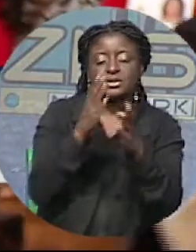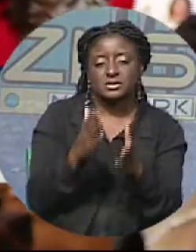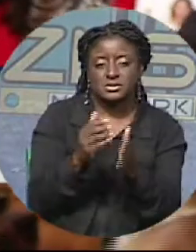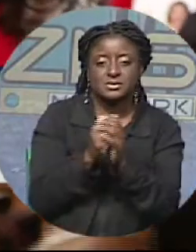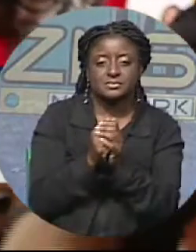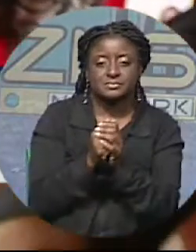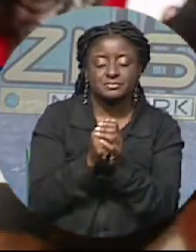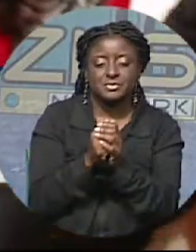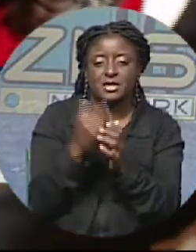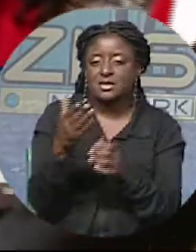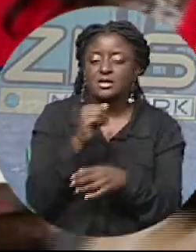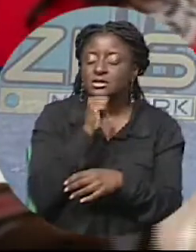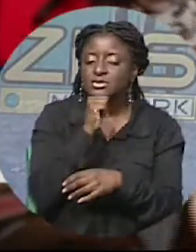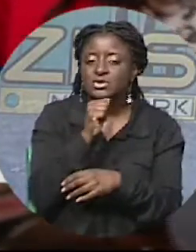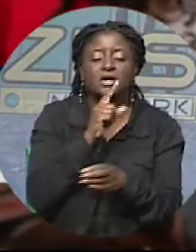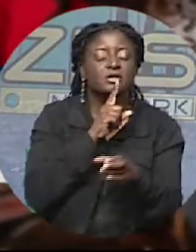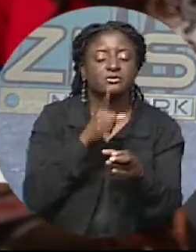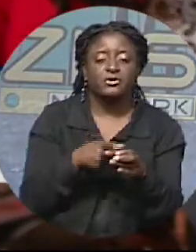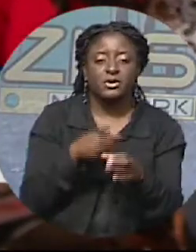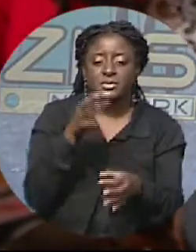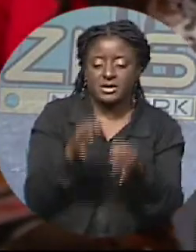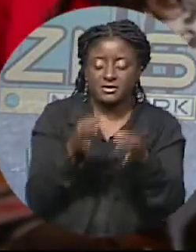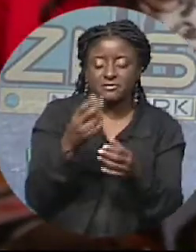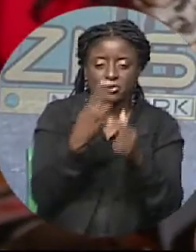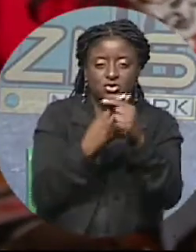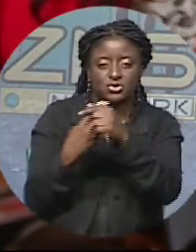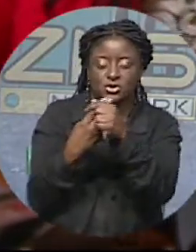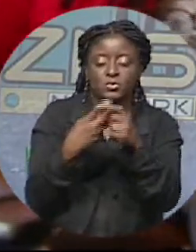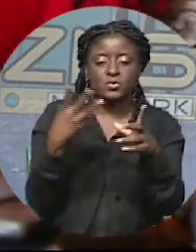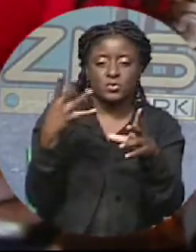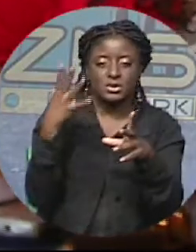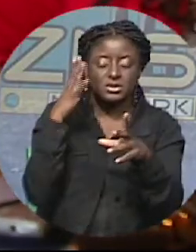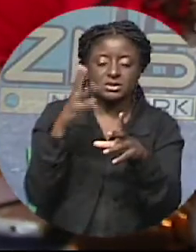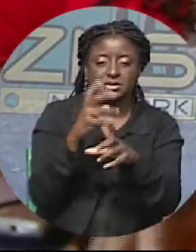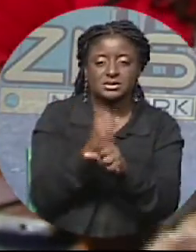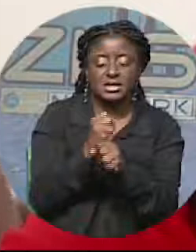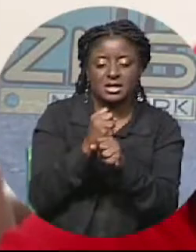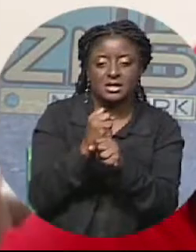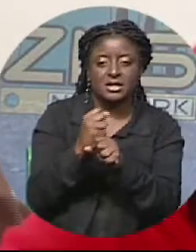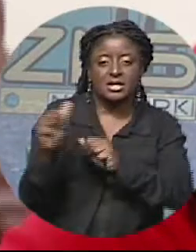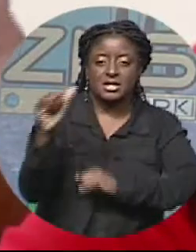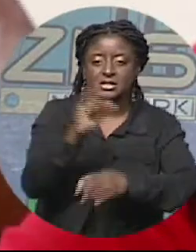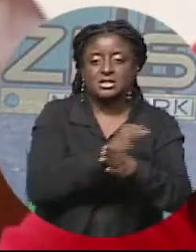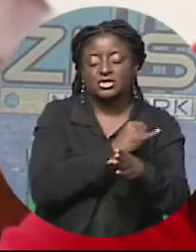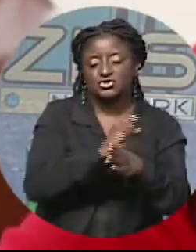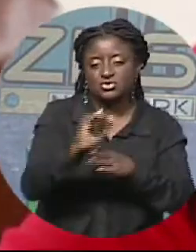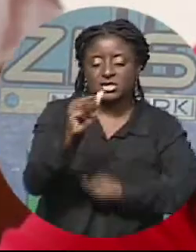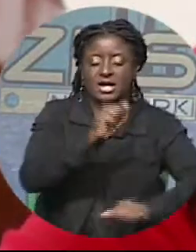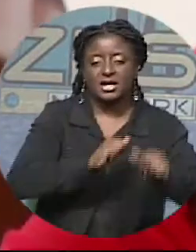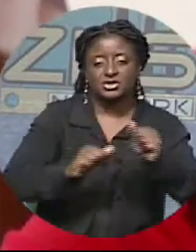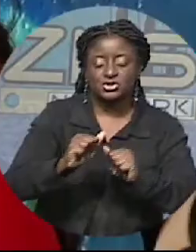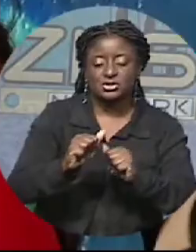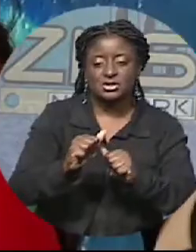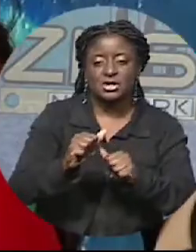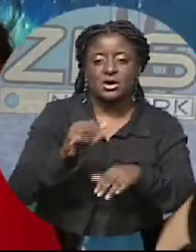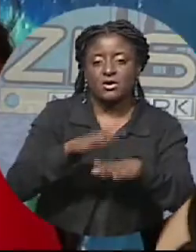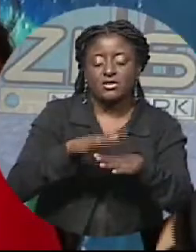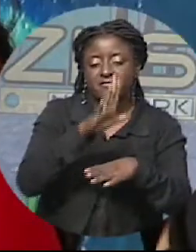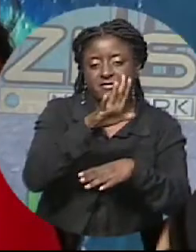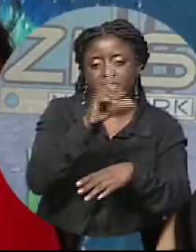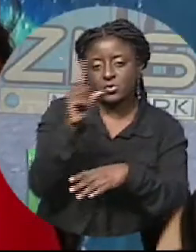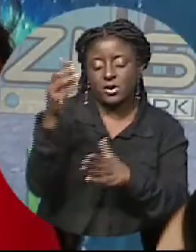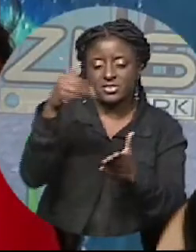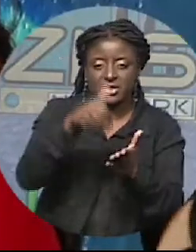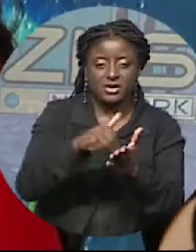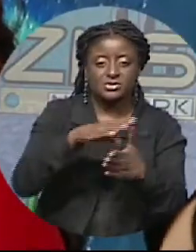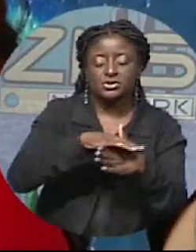will take industrial action if members are not paid what she estimates to be $51,000 in holiday pay. What I'm